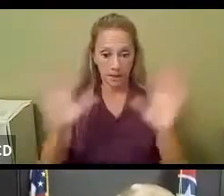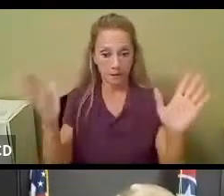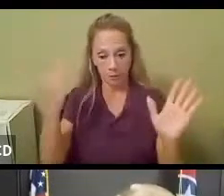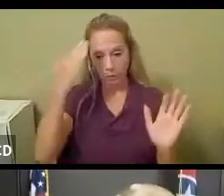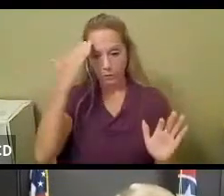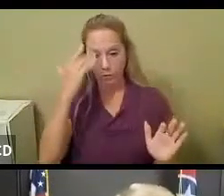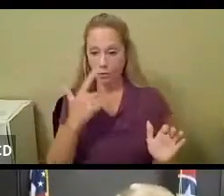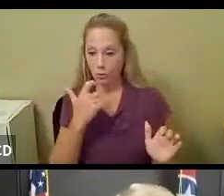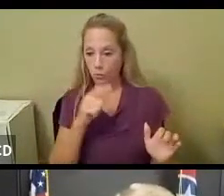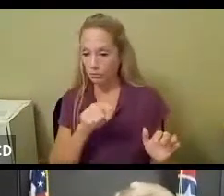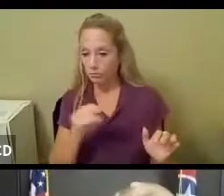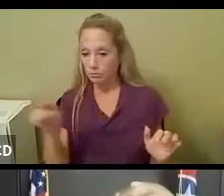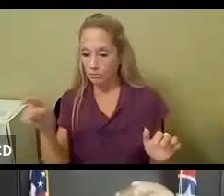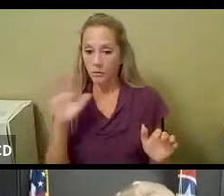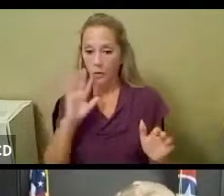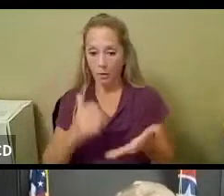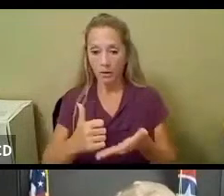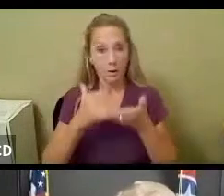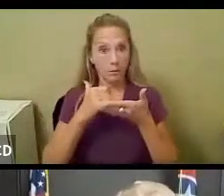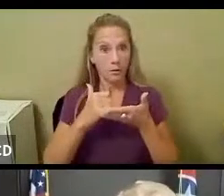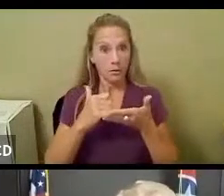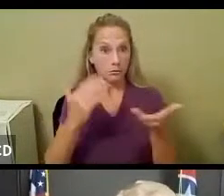would be helpful.